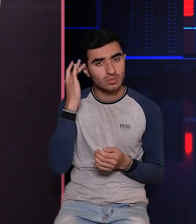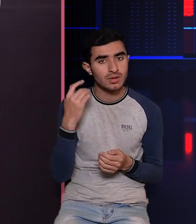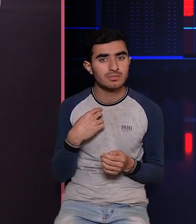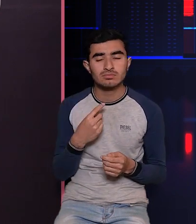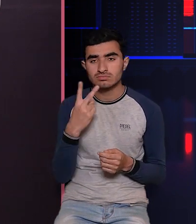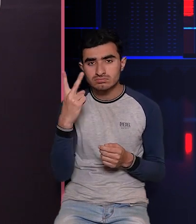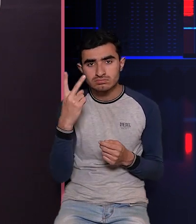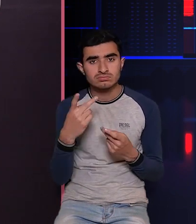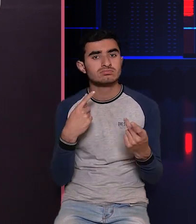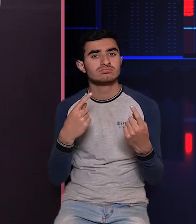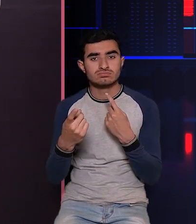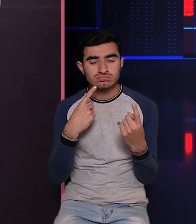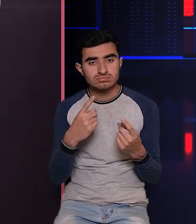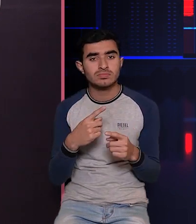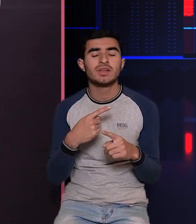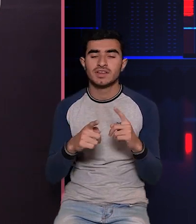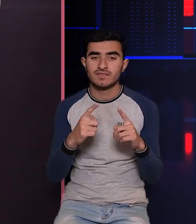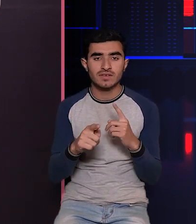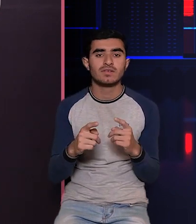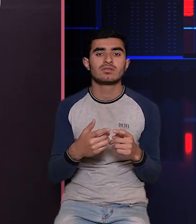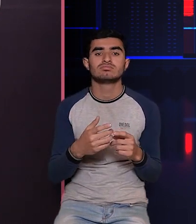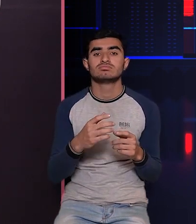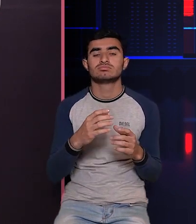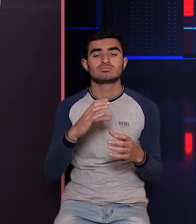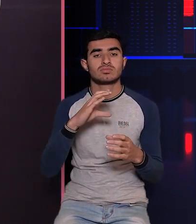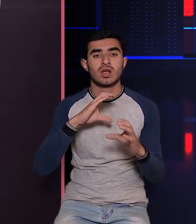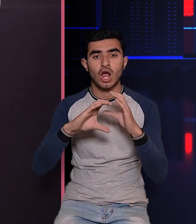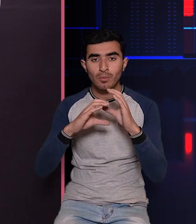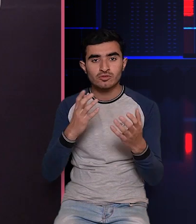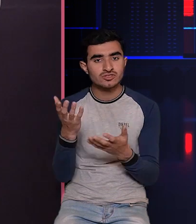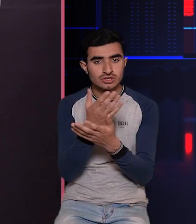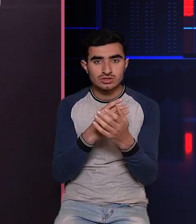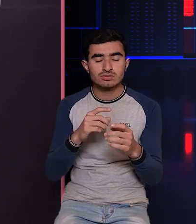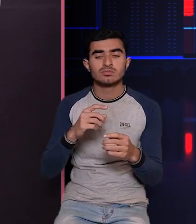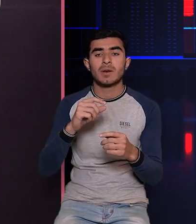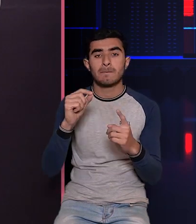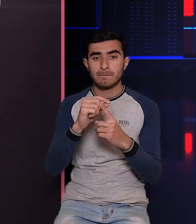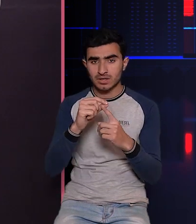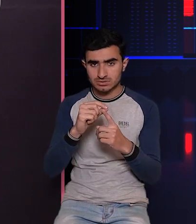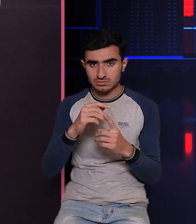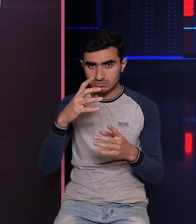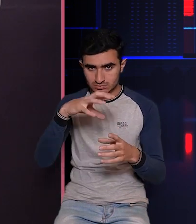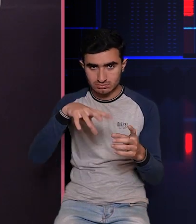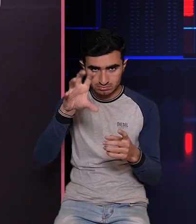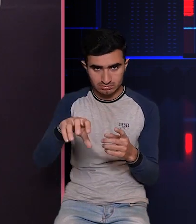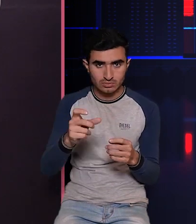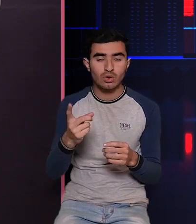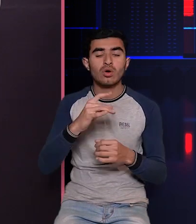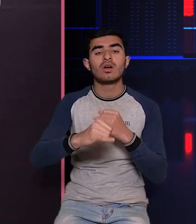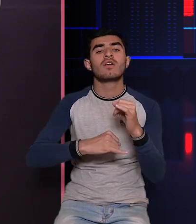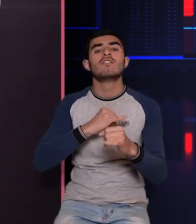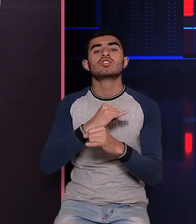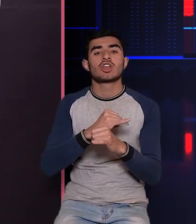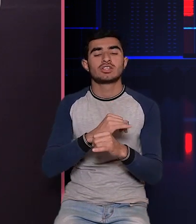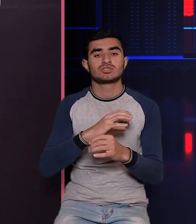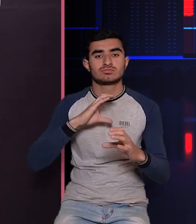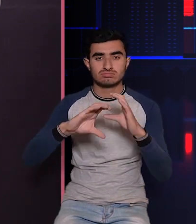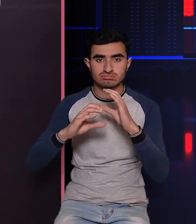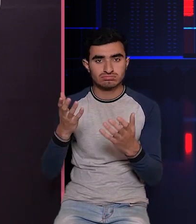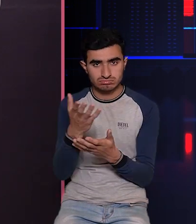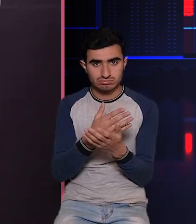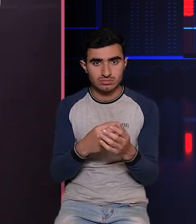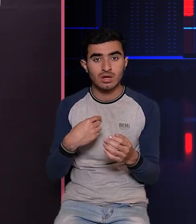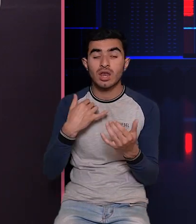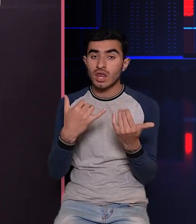various conversations locally, globally together. We are now as part of a global network.